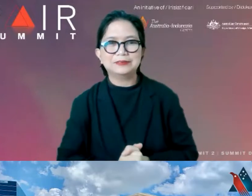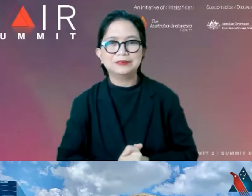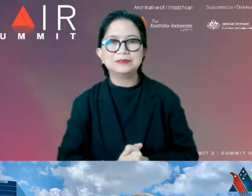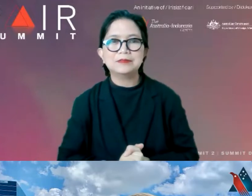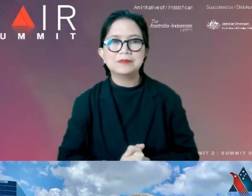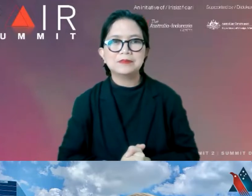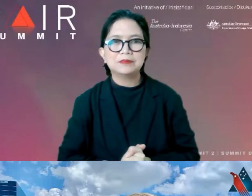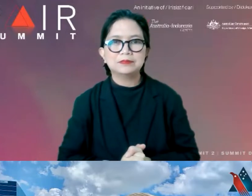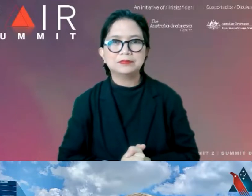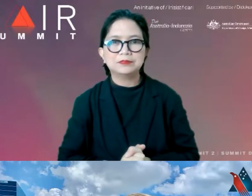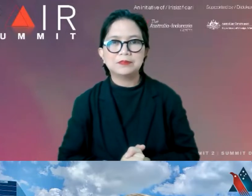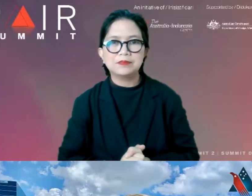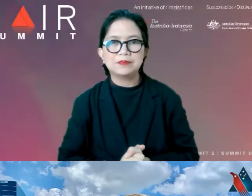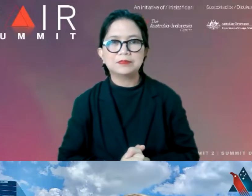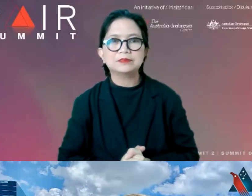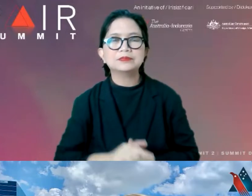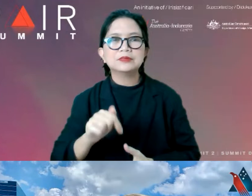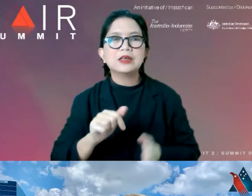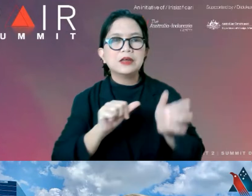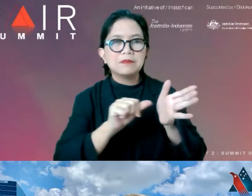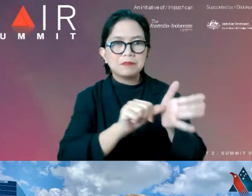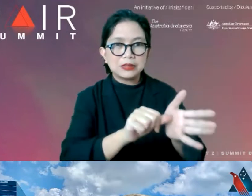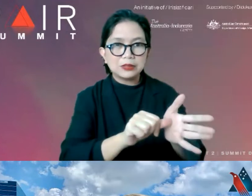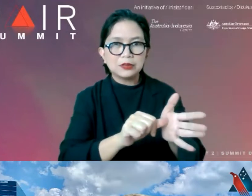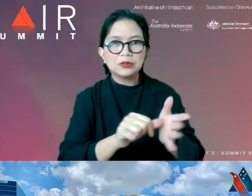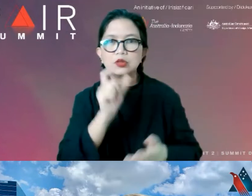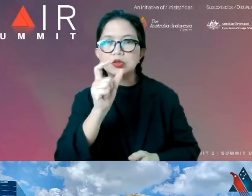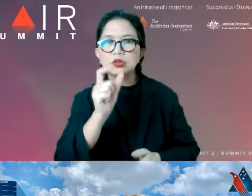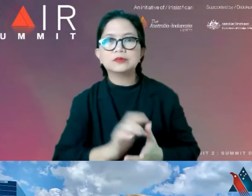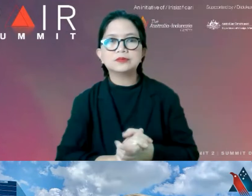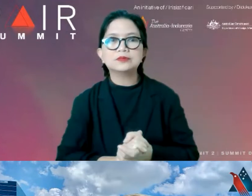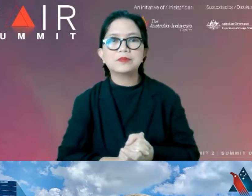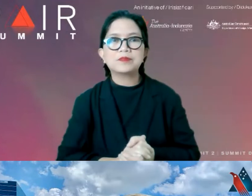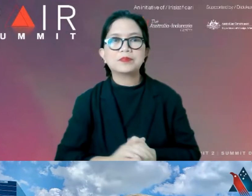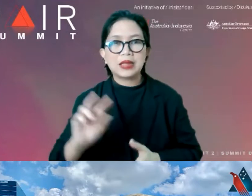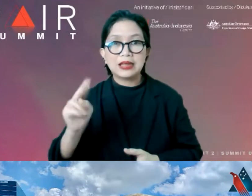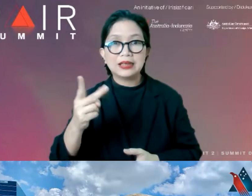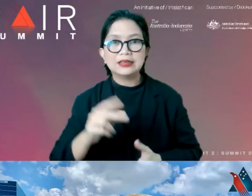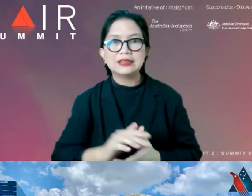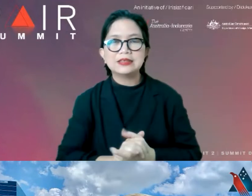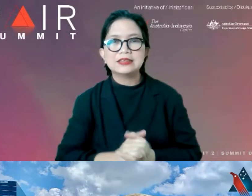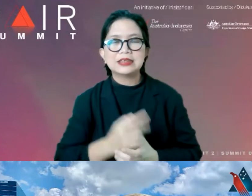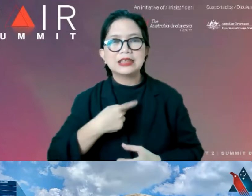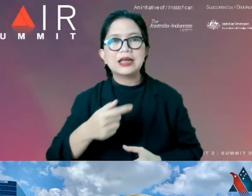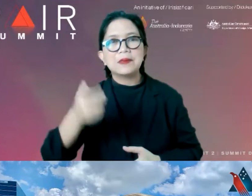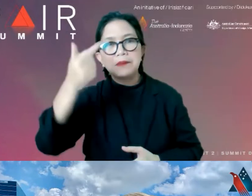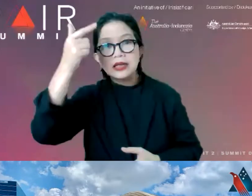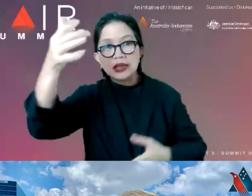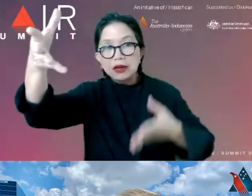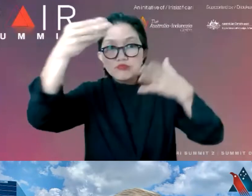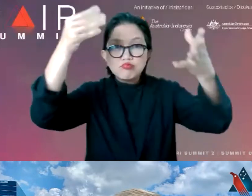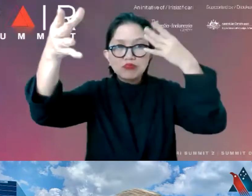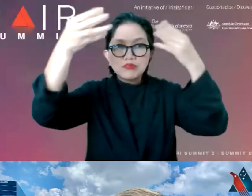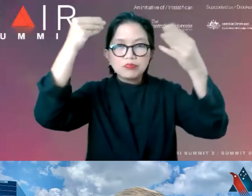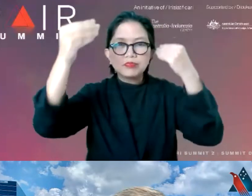objectives. Happy to help. And they would learn a lot as well, I expect, in that if they were in that space too. Actually,